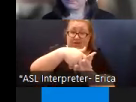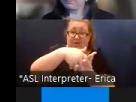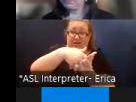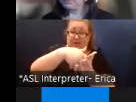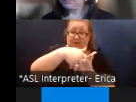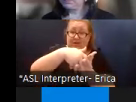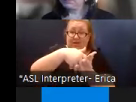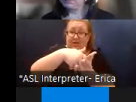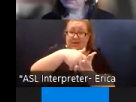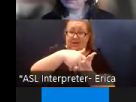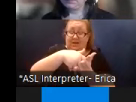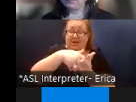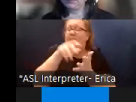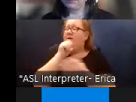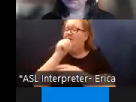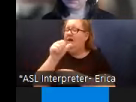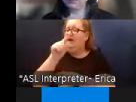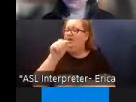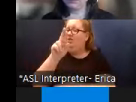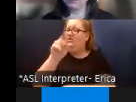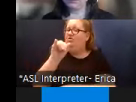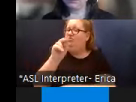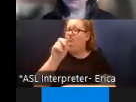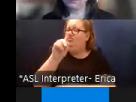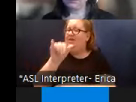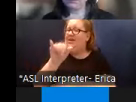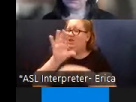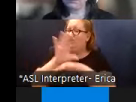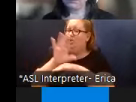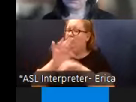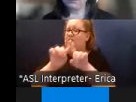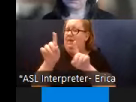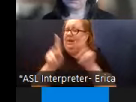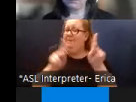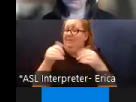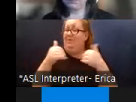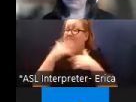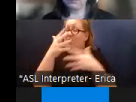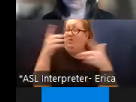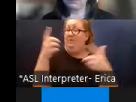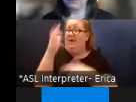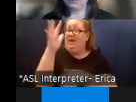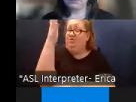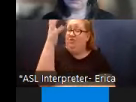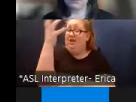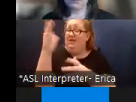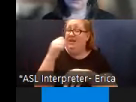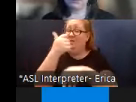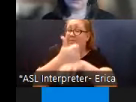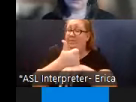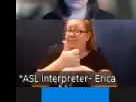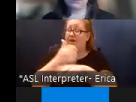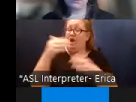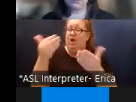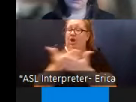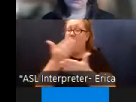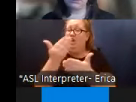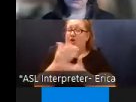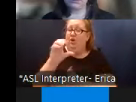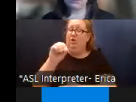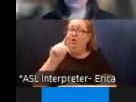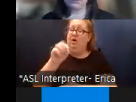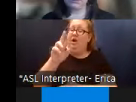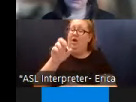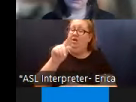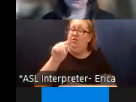not Trinity Church, but you know, people who have big trees like that, they want to put down a new concrete walk.